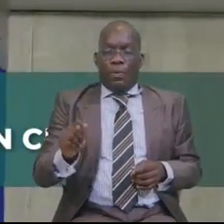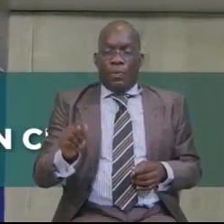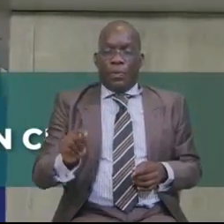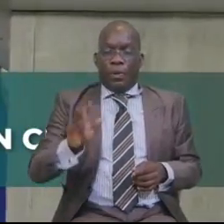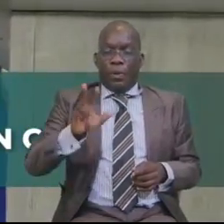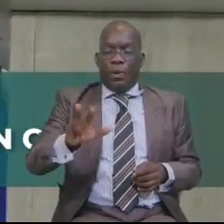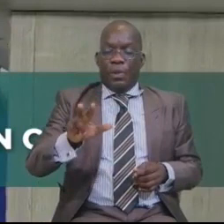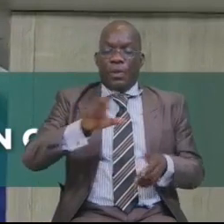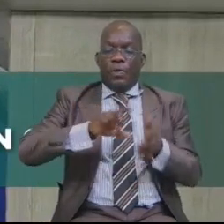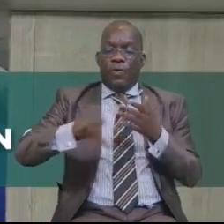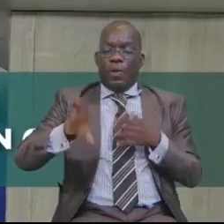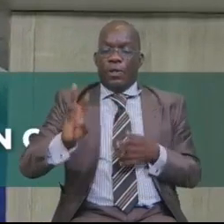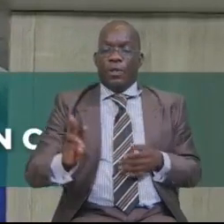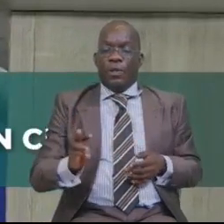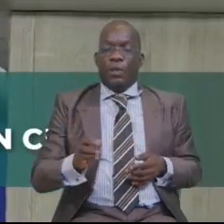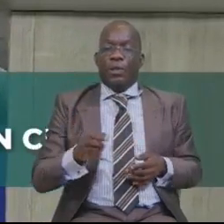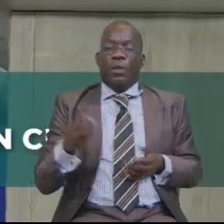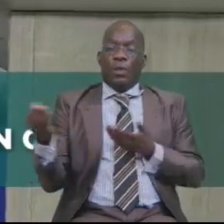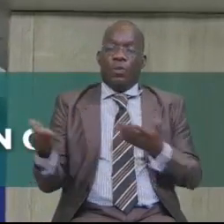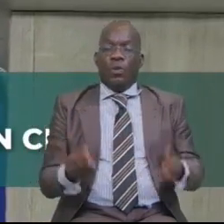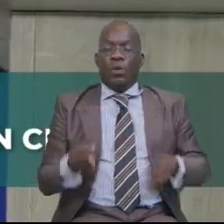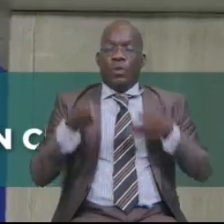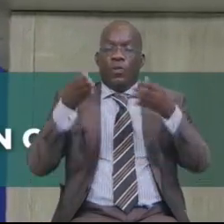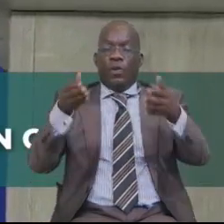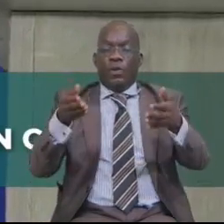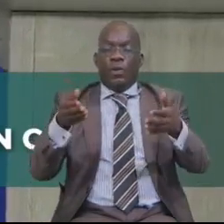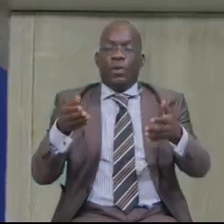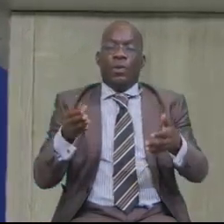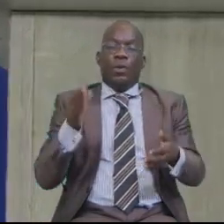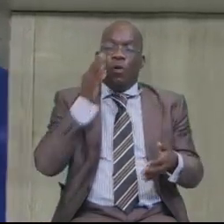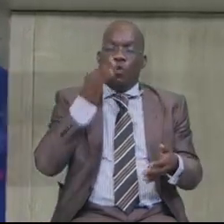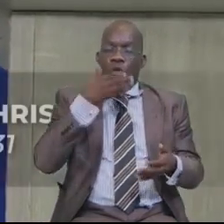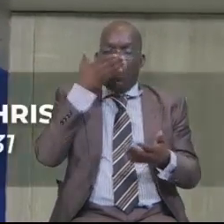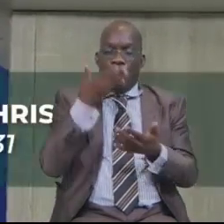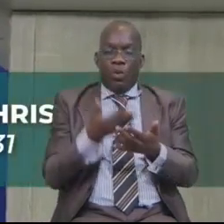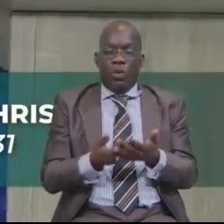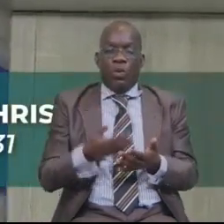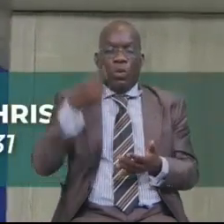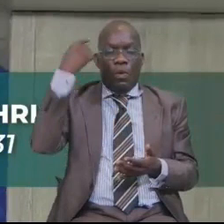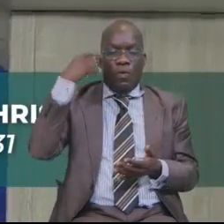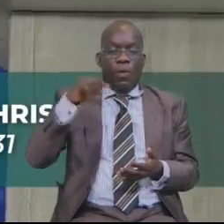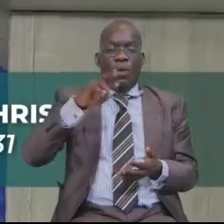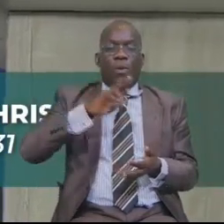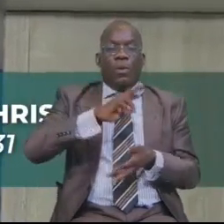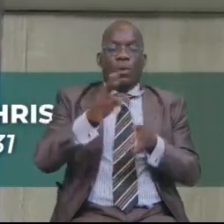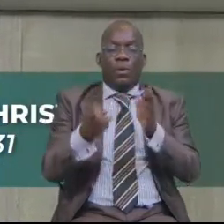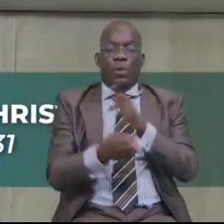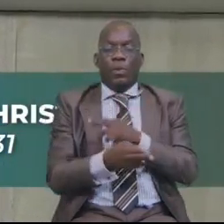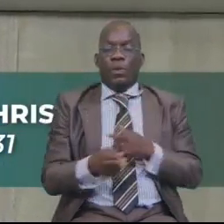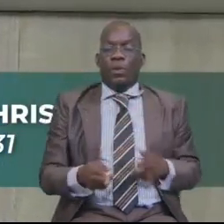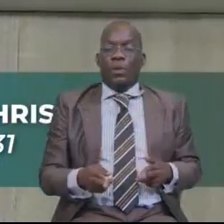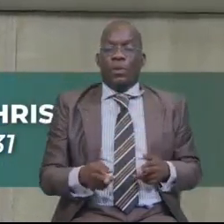bring forth therefore fruits meet for repentance. That's not